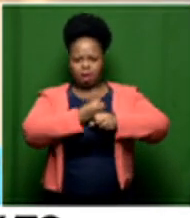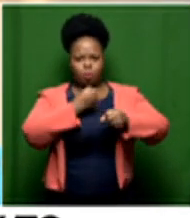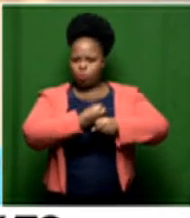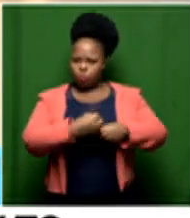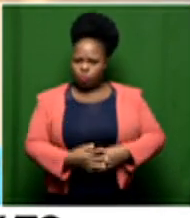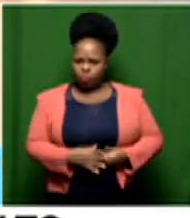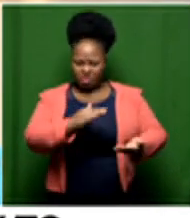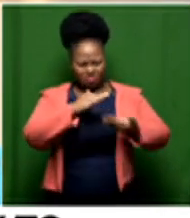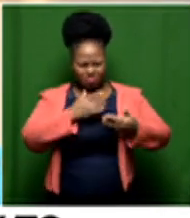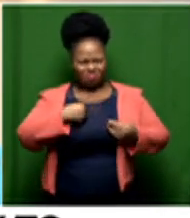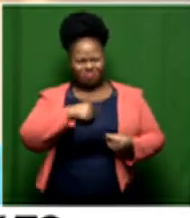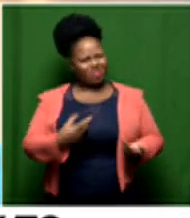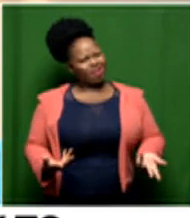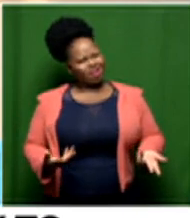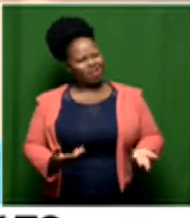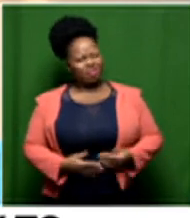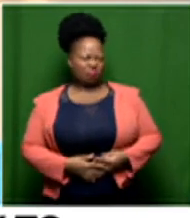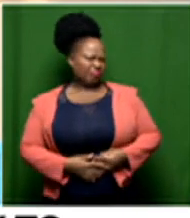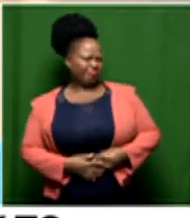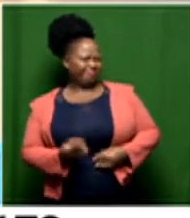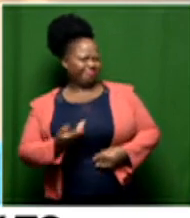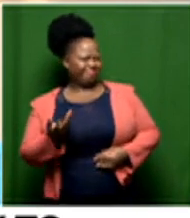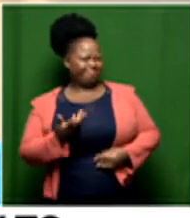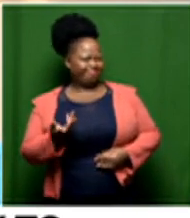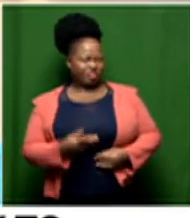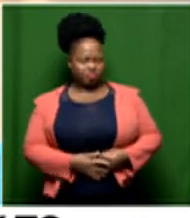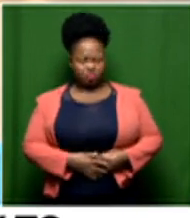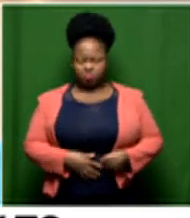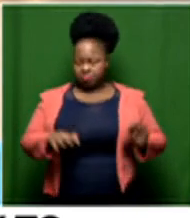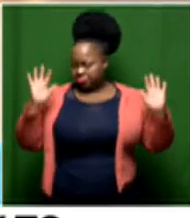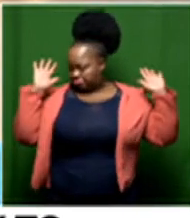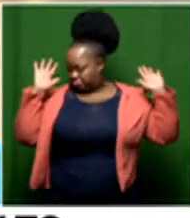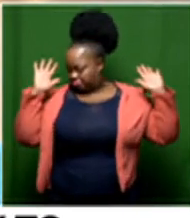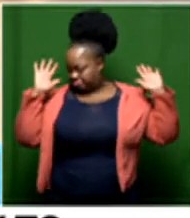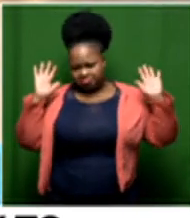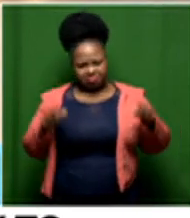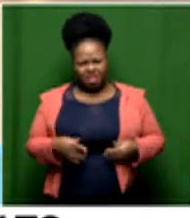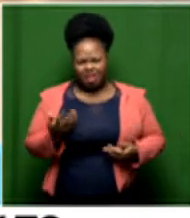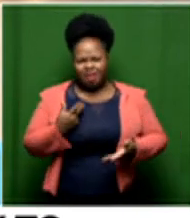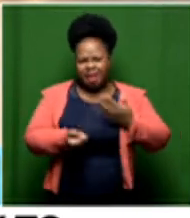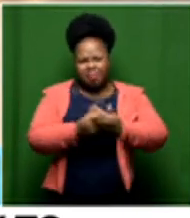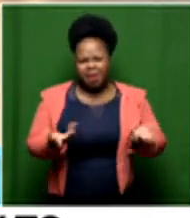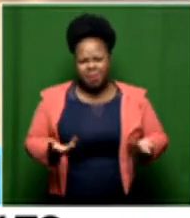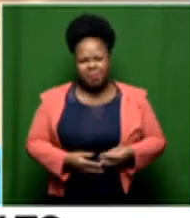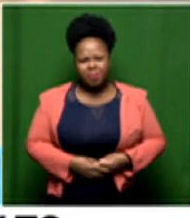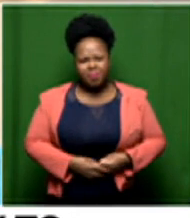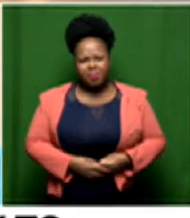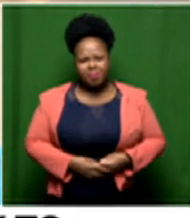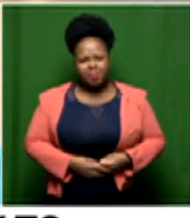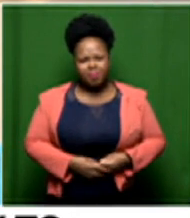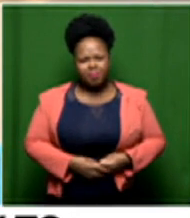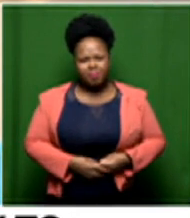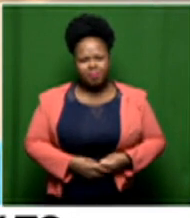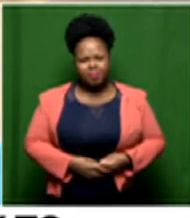yet not receiving. Now, that kind of, I throw my hands up and say, how is this happening?